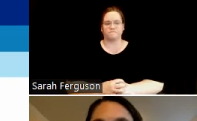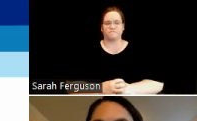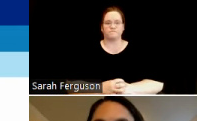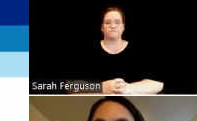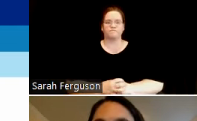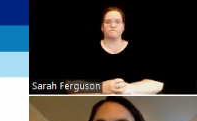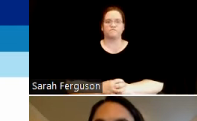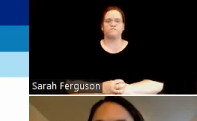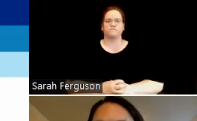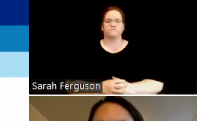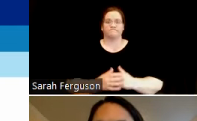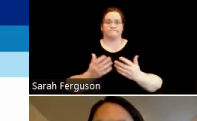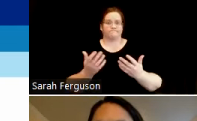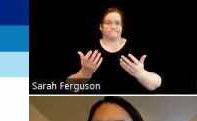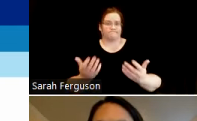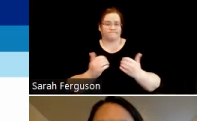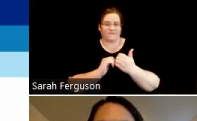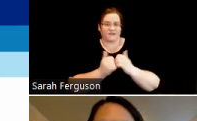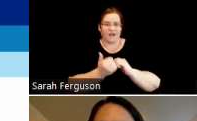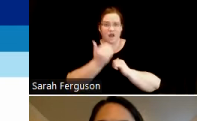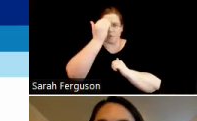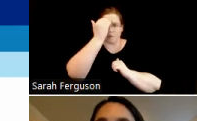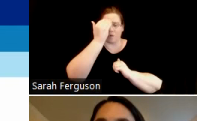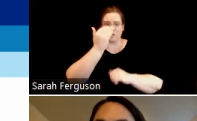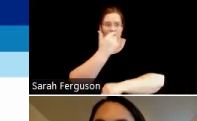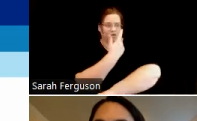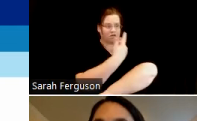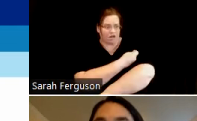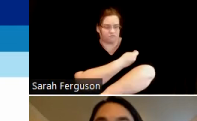So how do we know that COVID-19 vaccines are safe for youth?